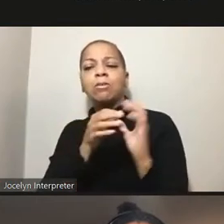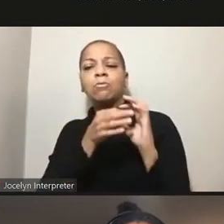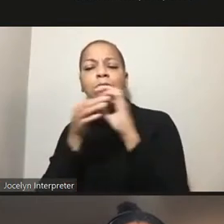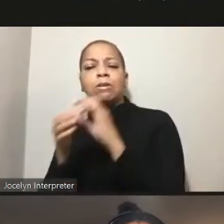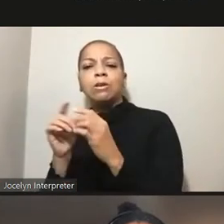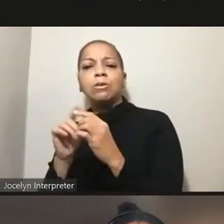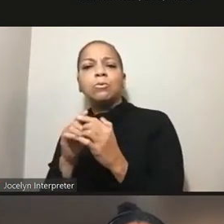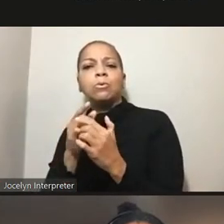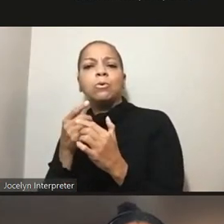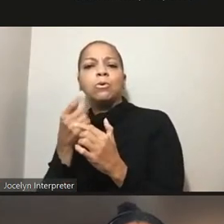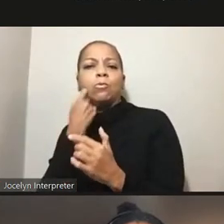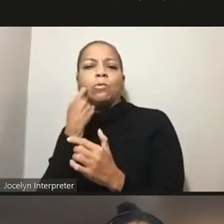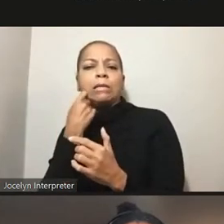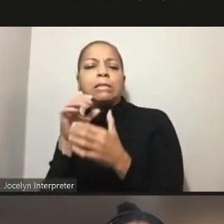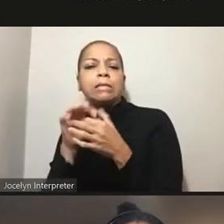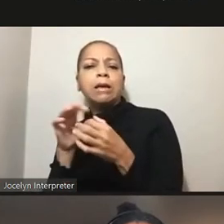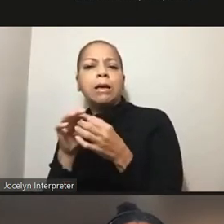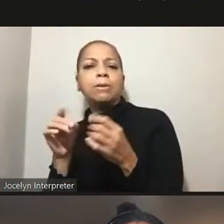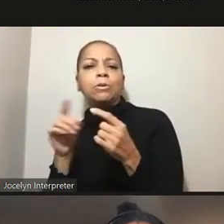audience?